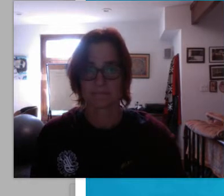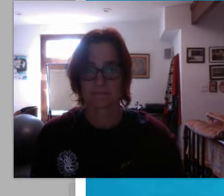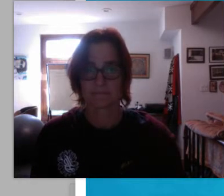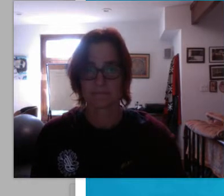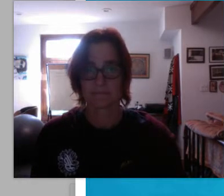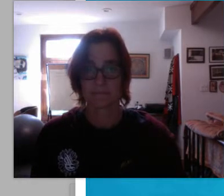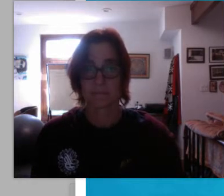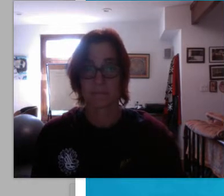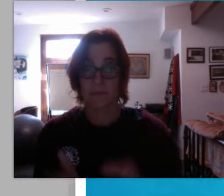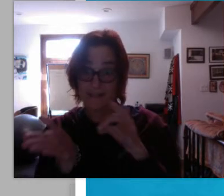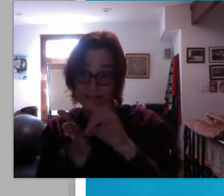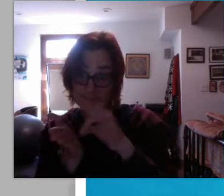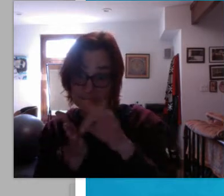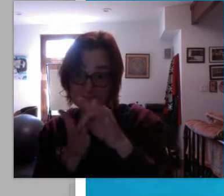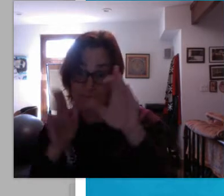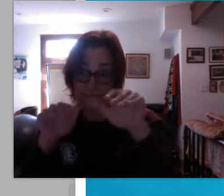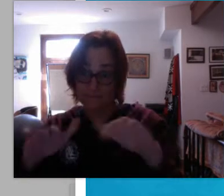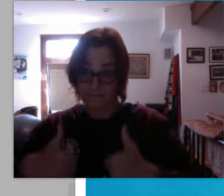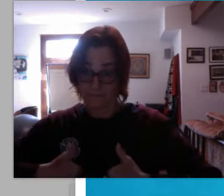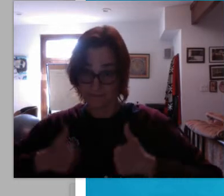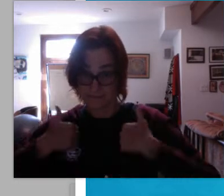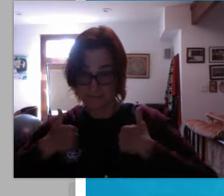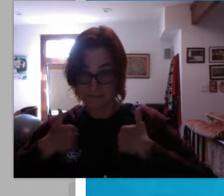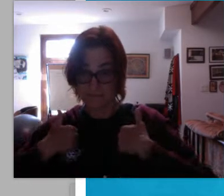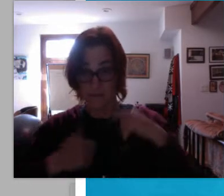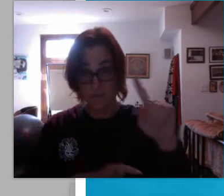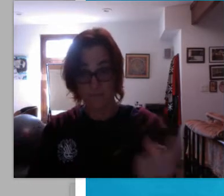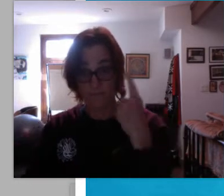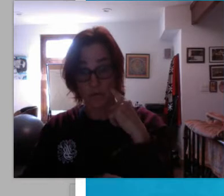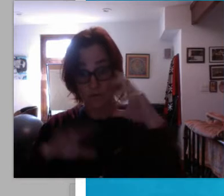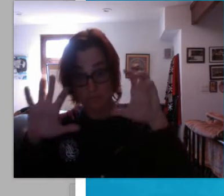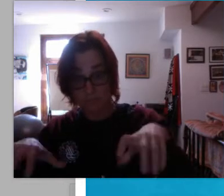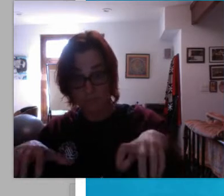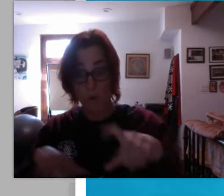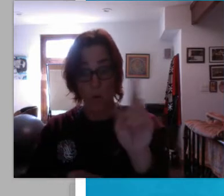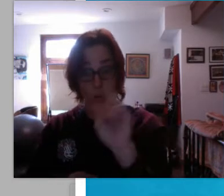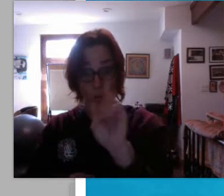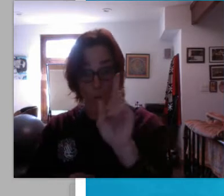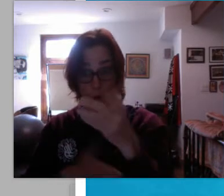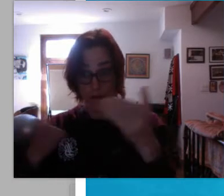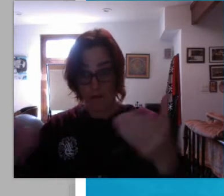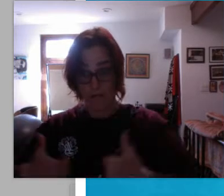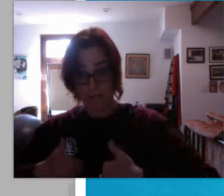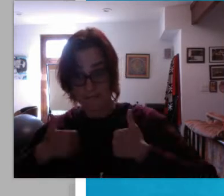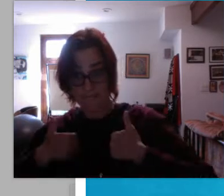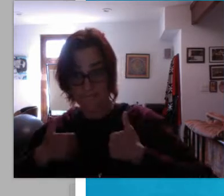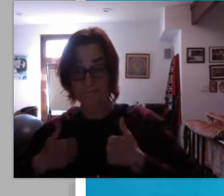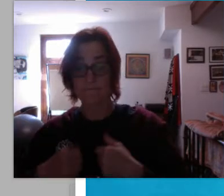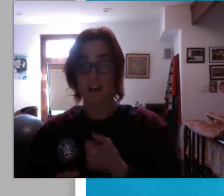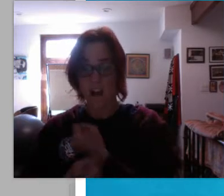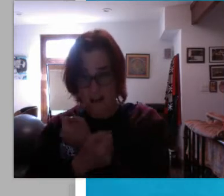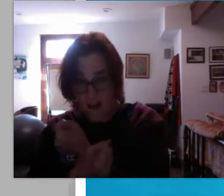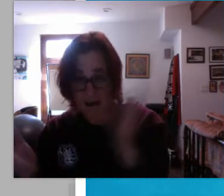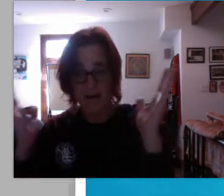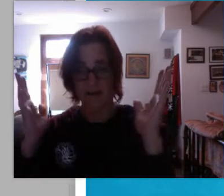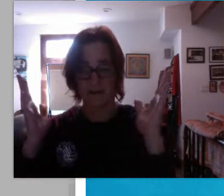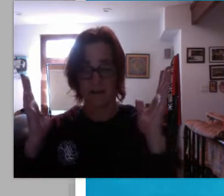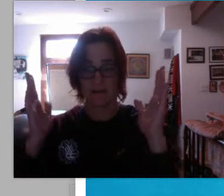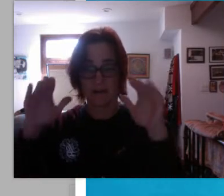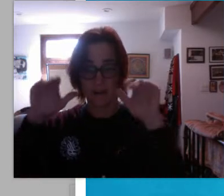The Census of Marine Life. The first surprise was where things lived,